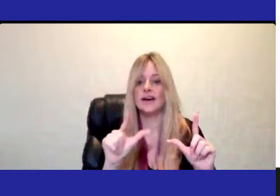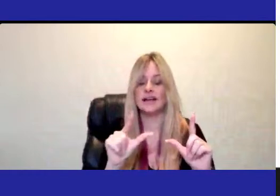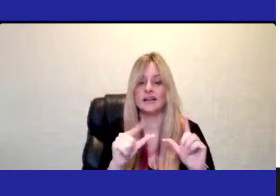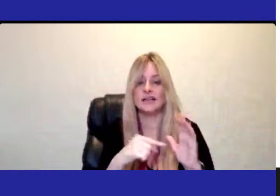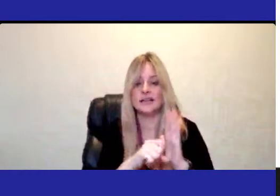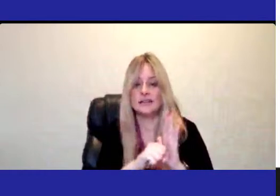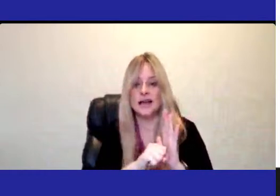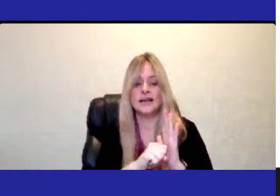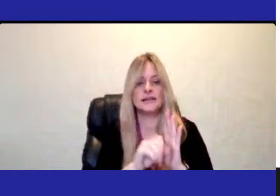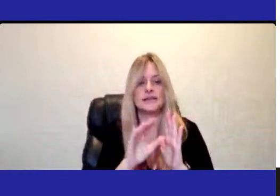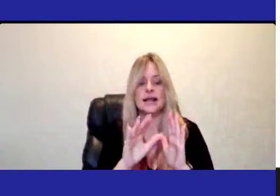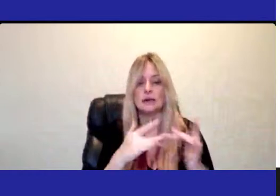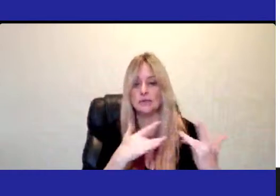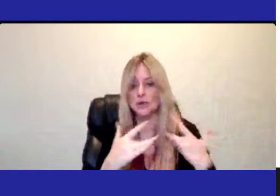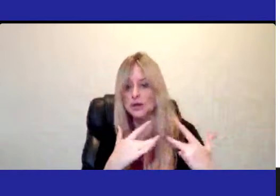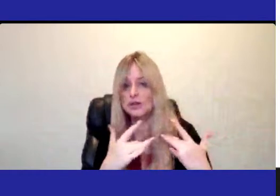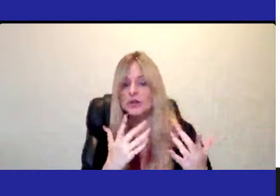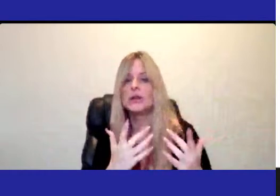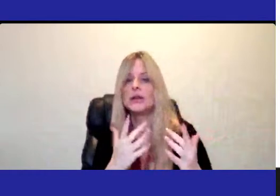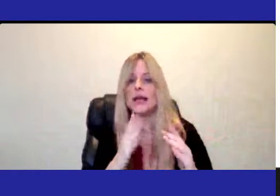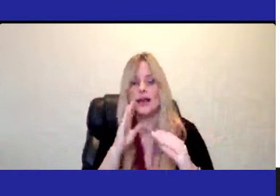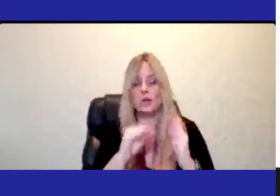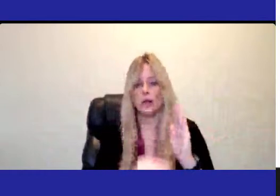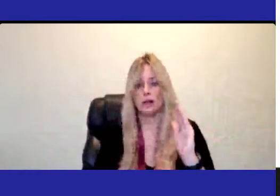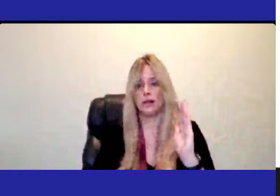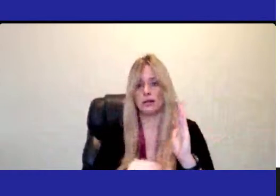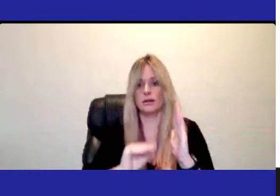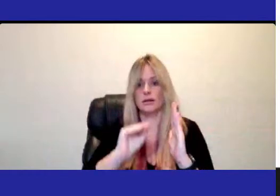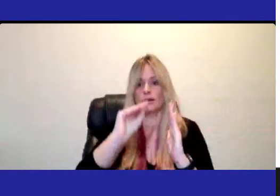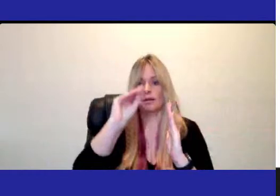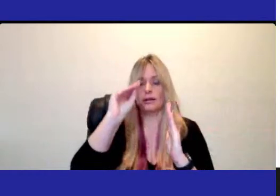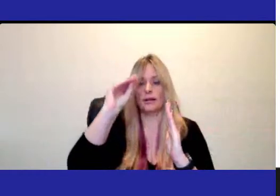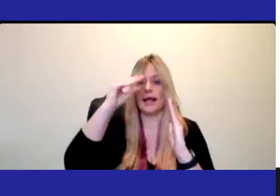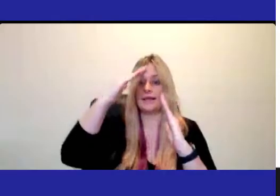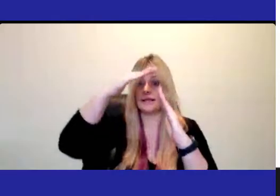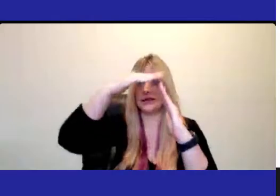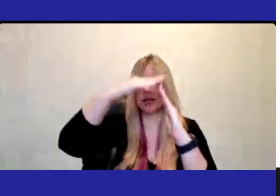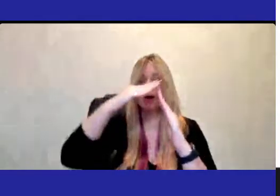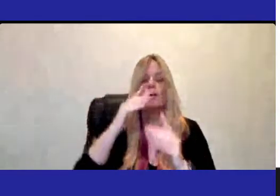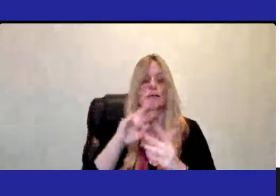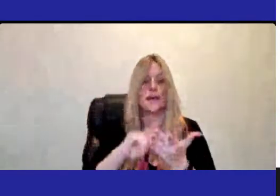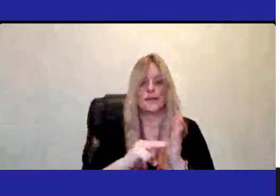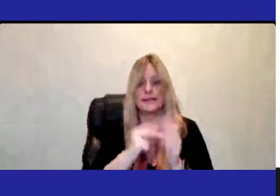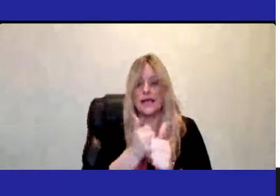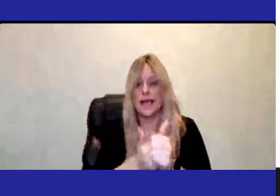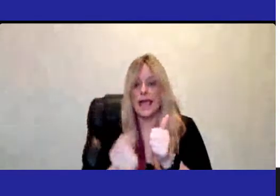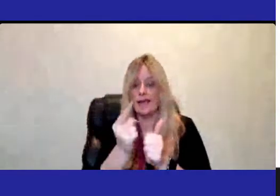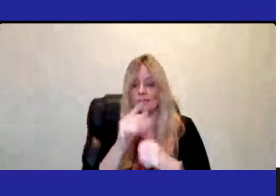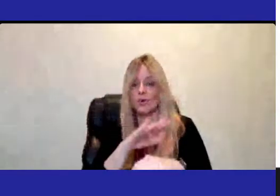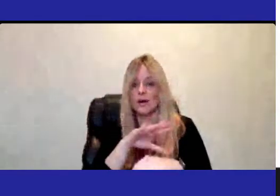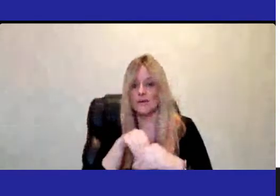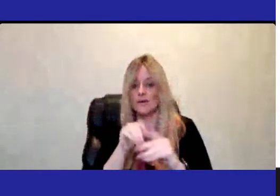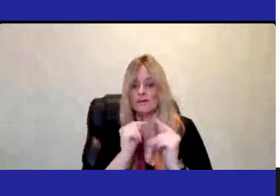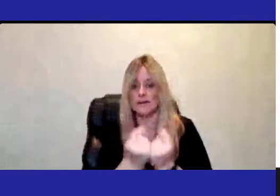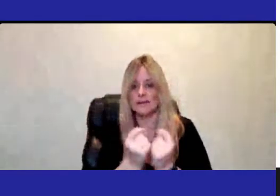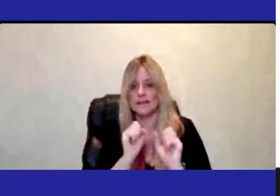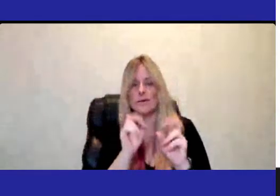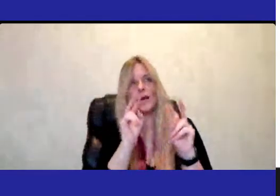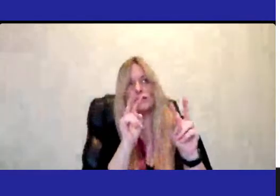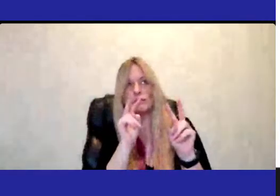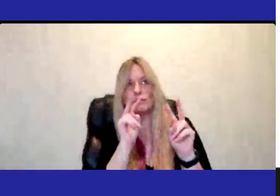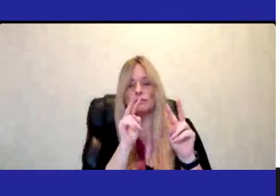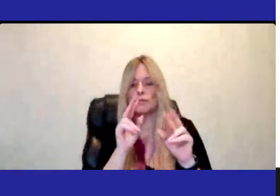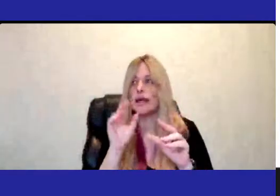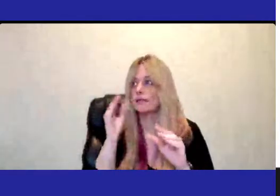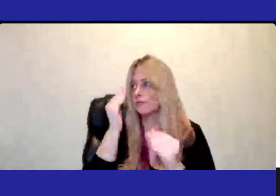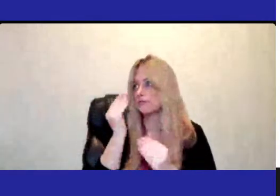and allow everyone on the team to help, basically keep watch and notify each other of things that